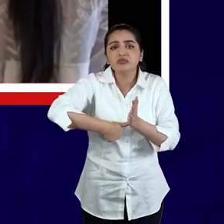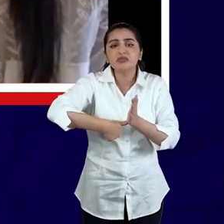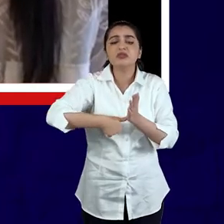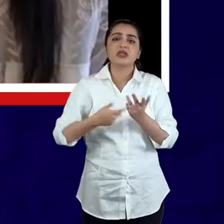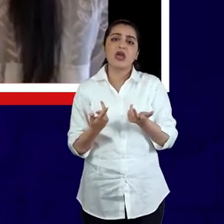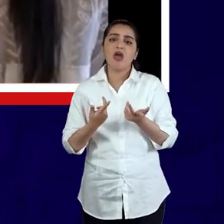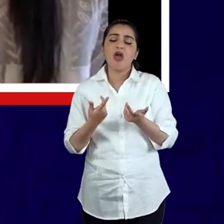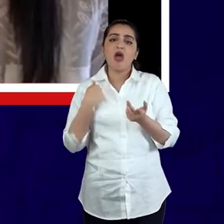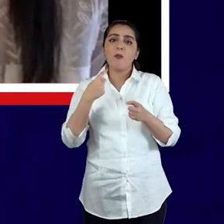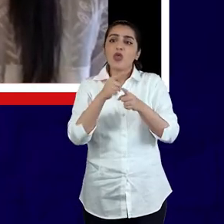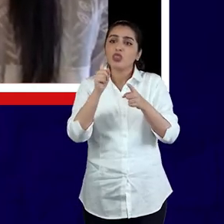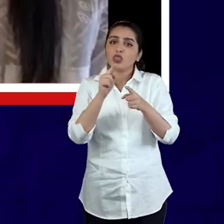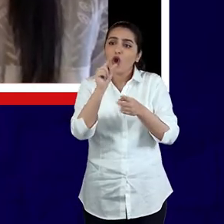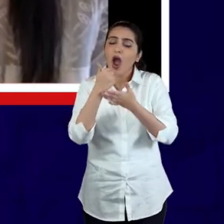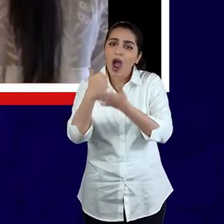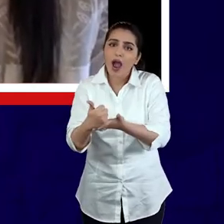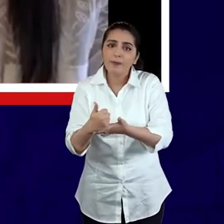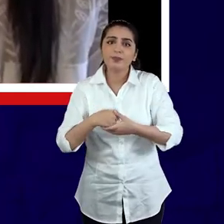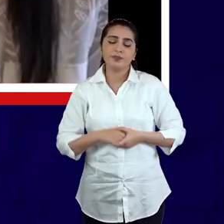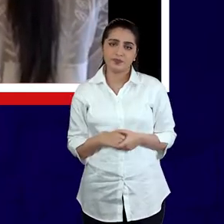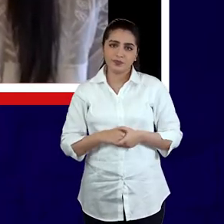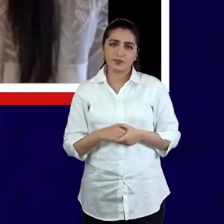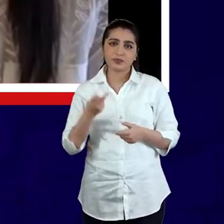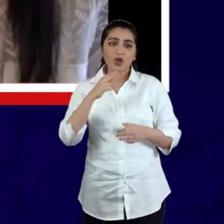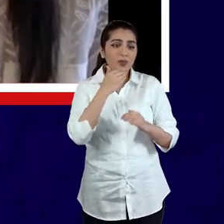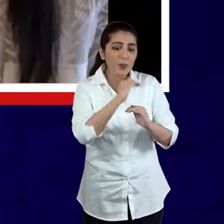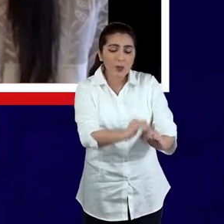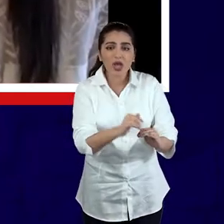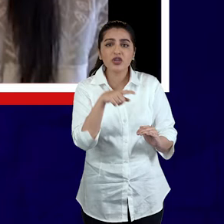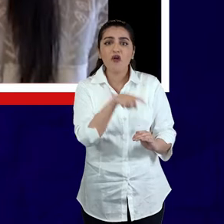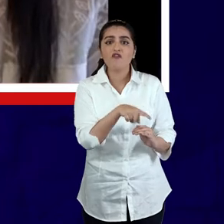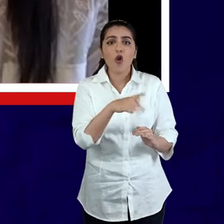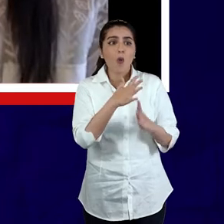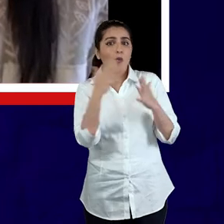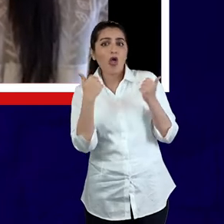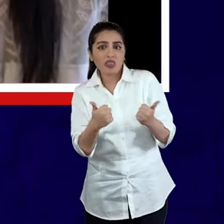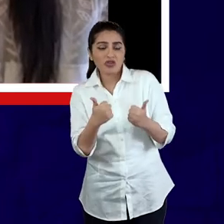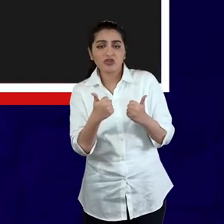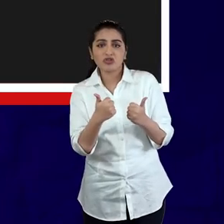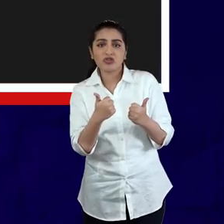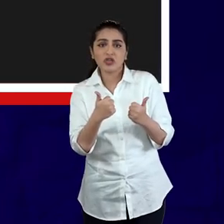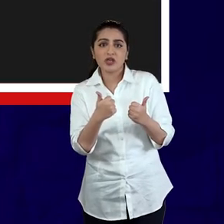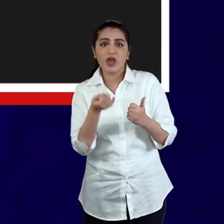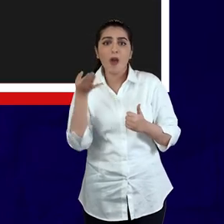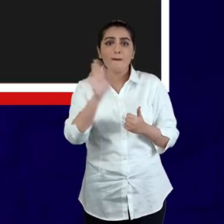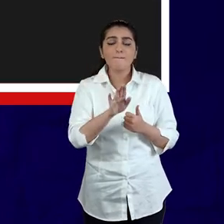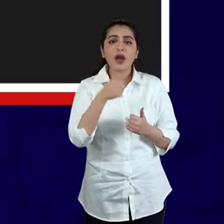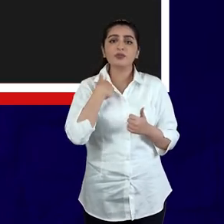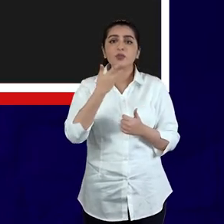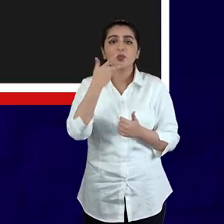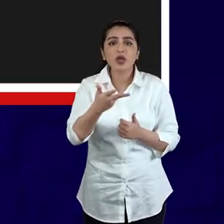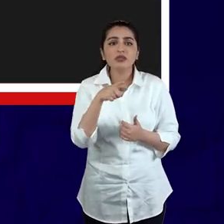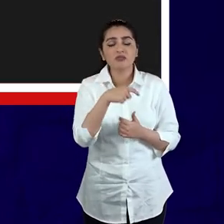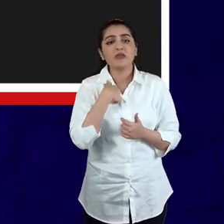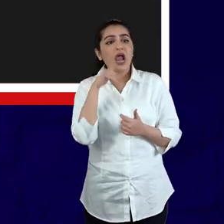we talked about was other forms of literacy, which I found, you know, really amazing. And again, I mentioned this quote